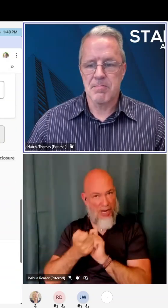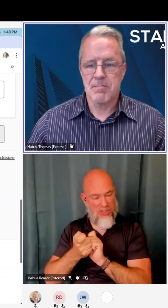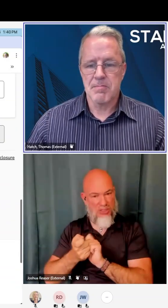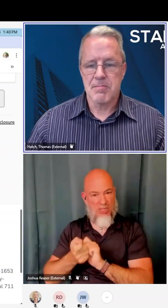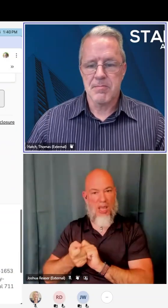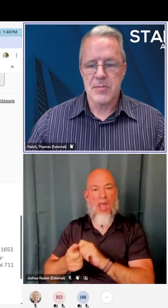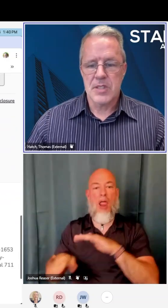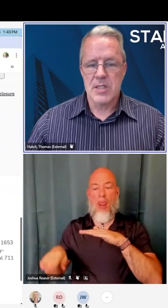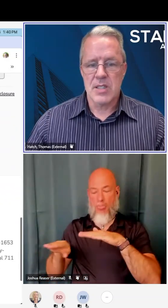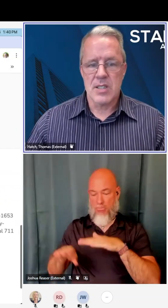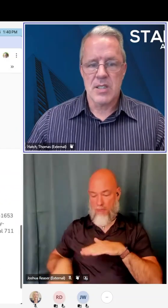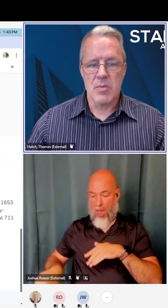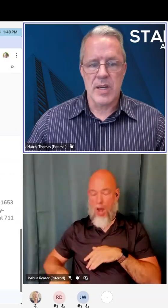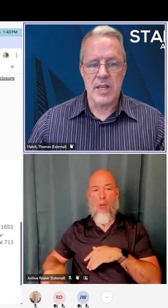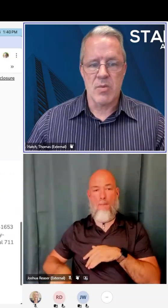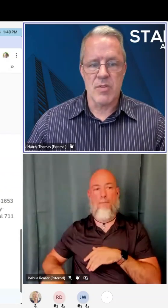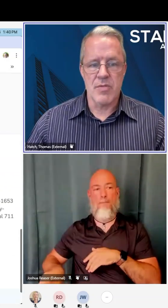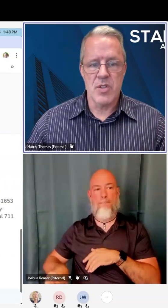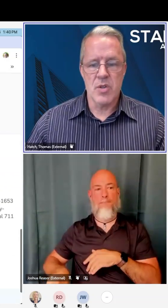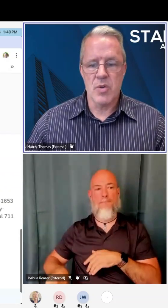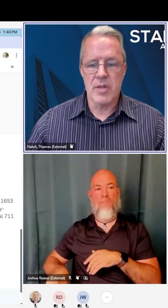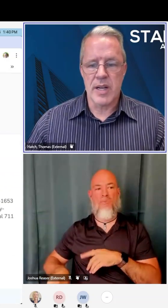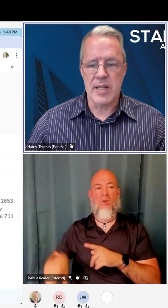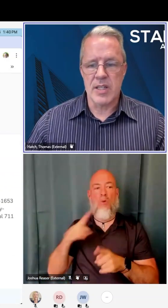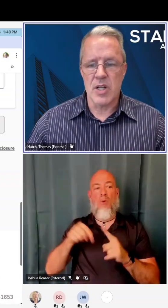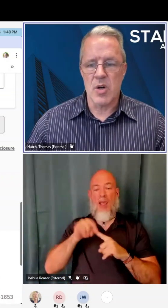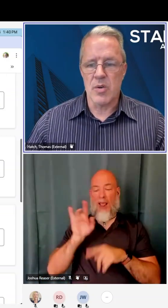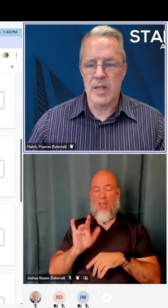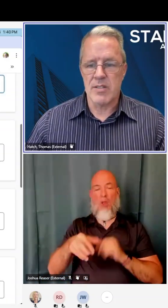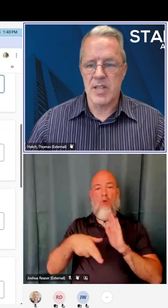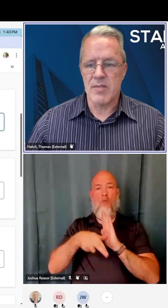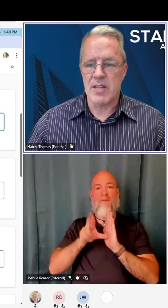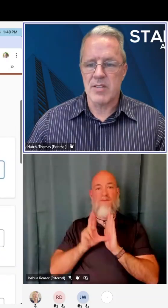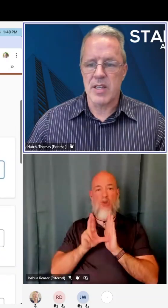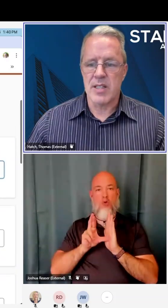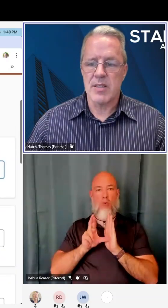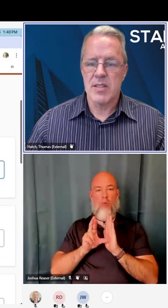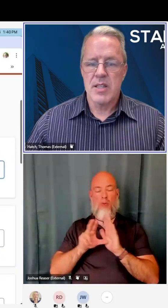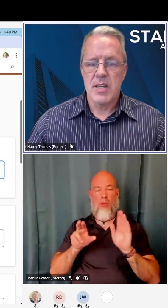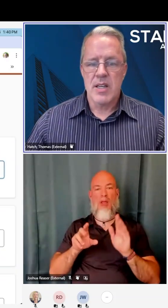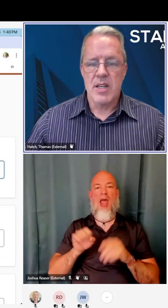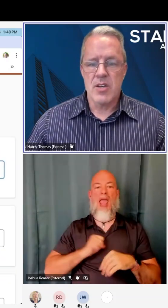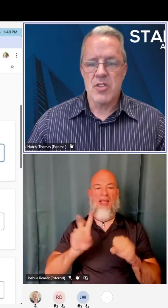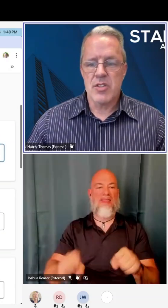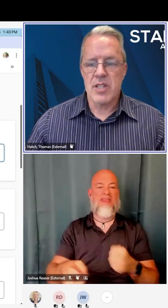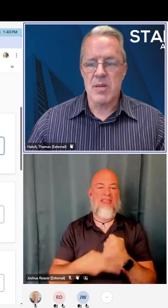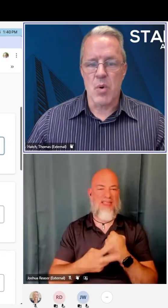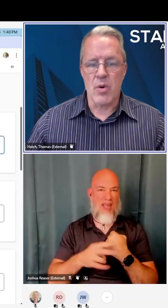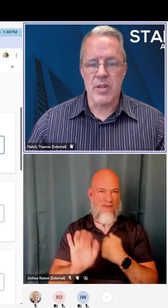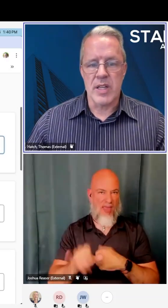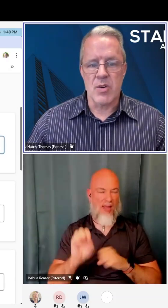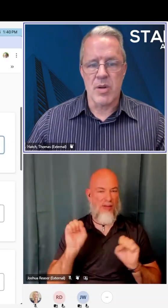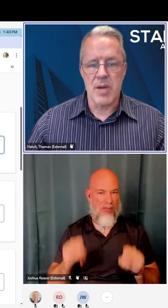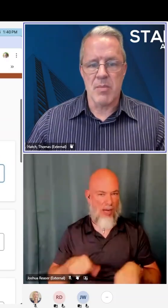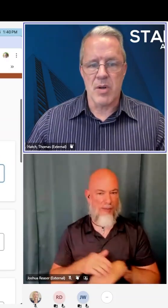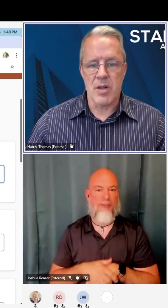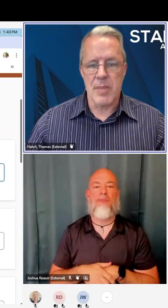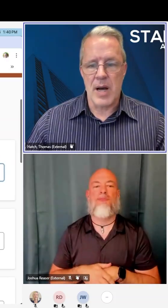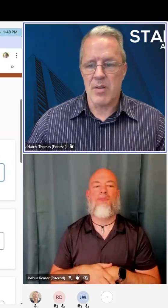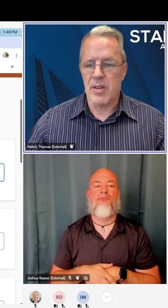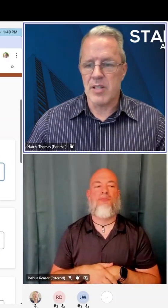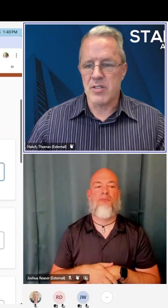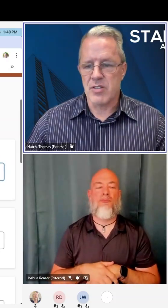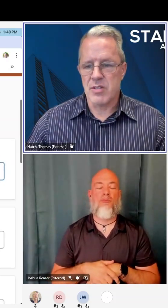bottom, when I hit review, then I can go and save that setting. Here's the important thing to